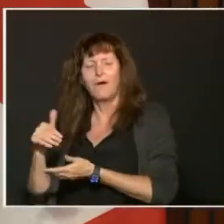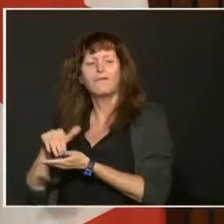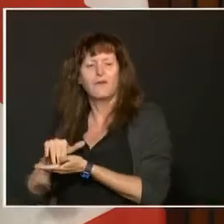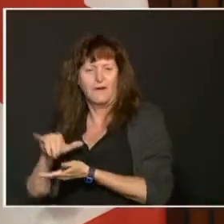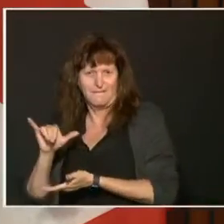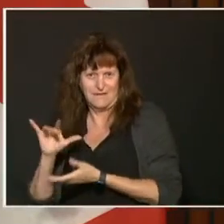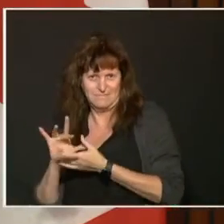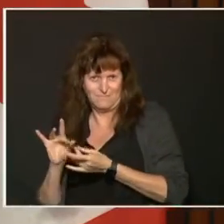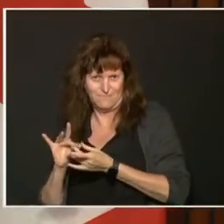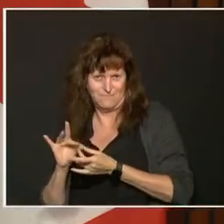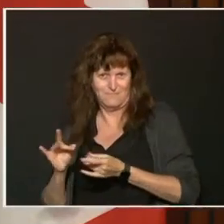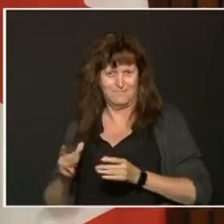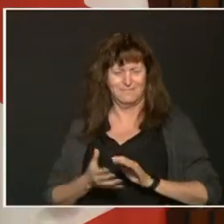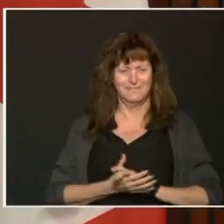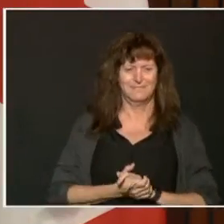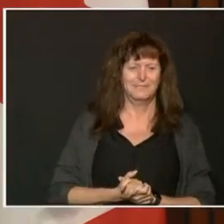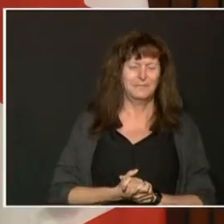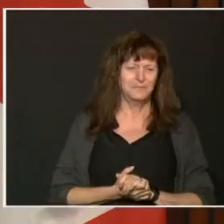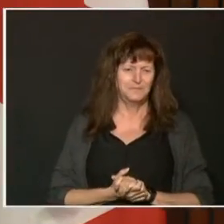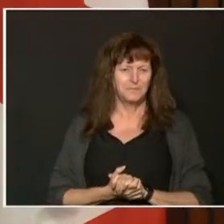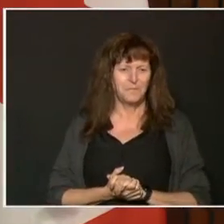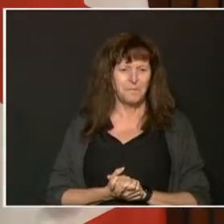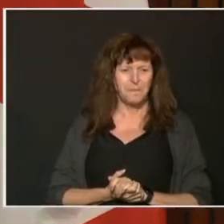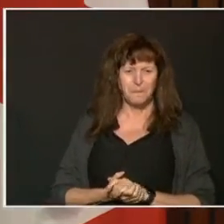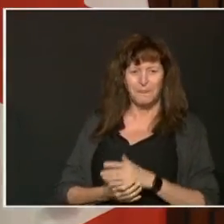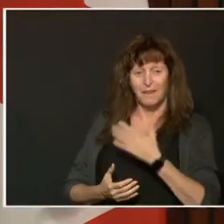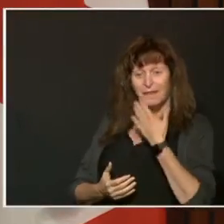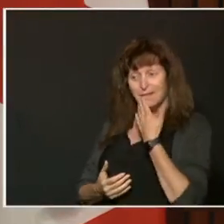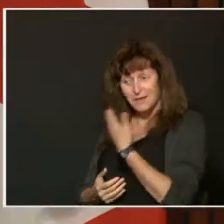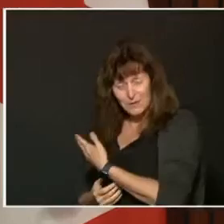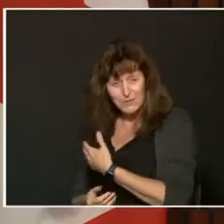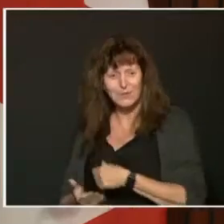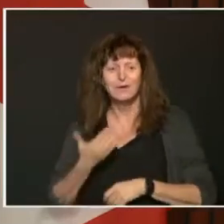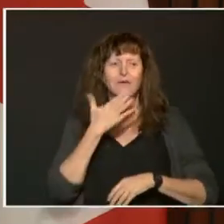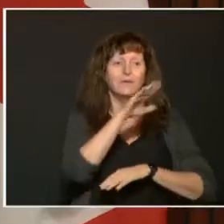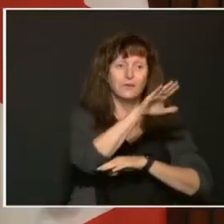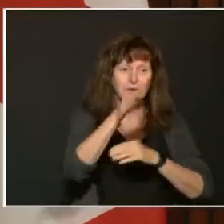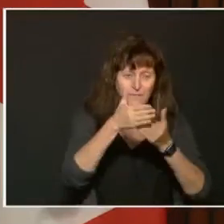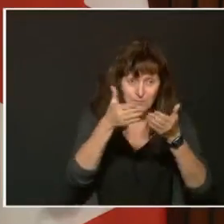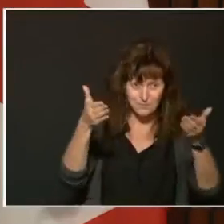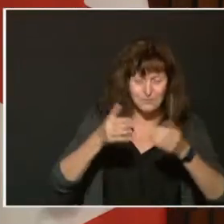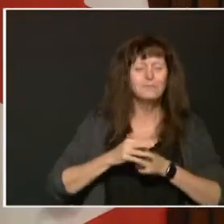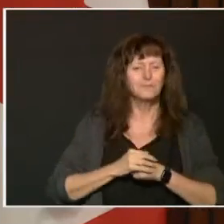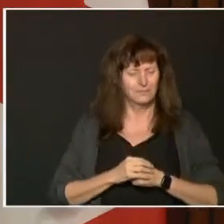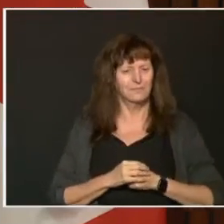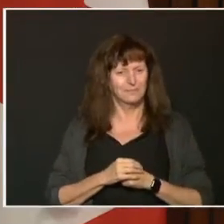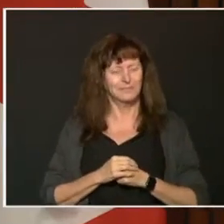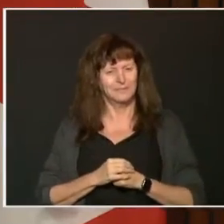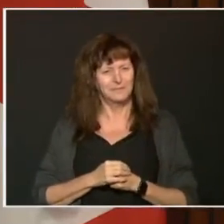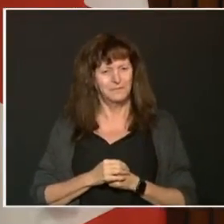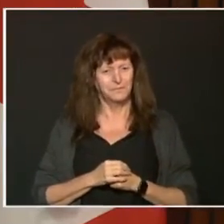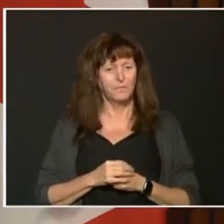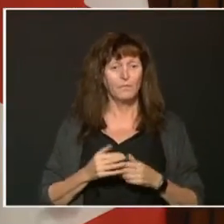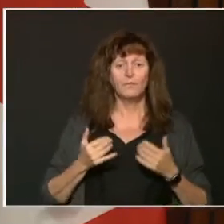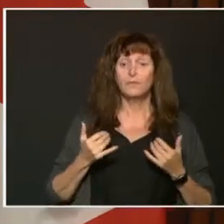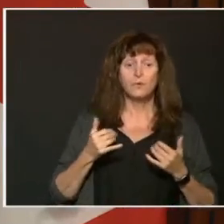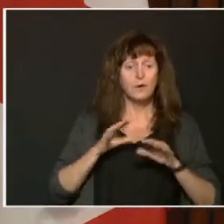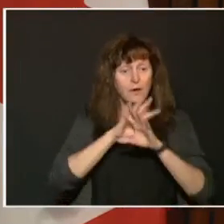Thank you very much, Dr. Moore, and good afternoon, everyone. Today, there were a total of